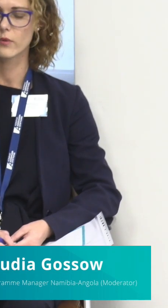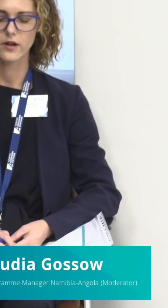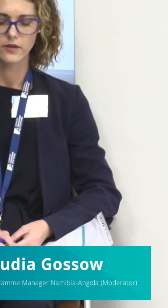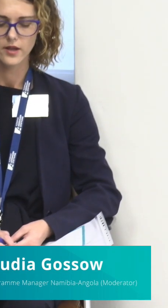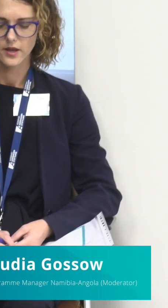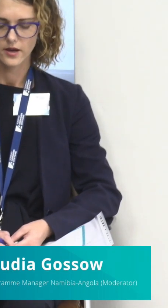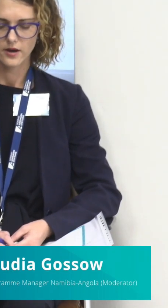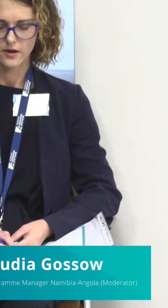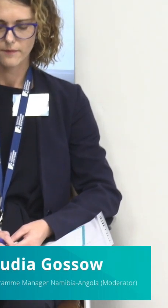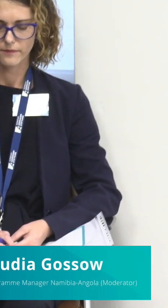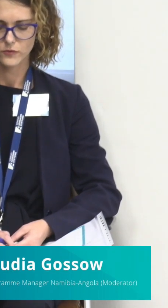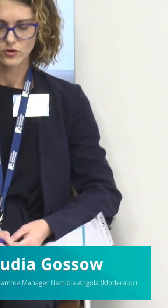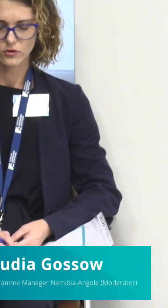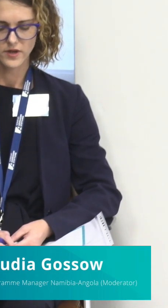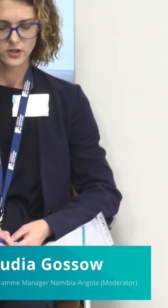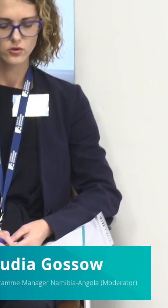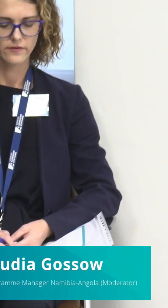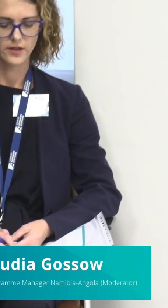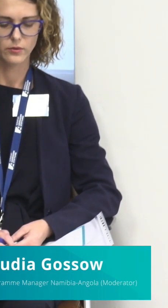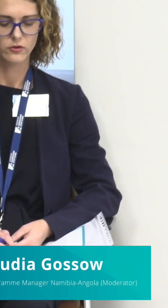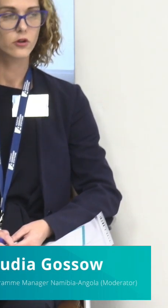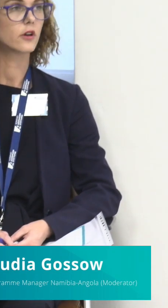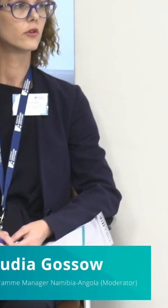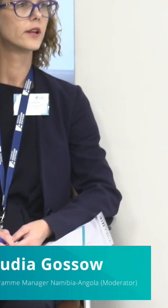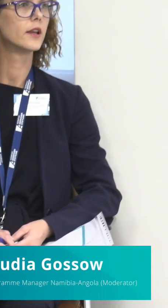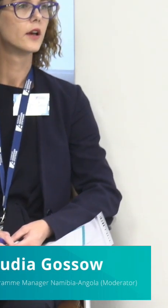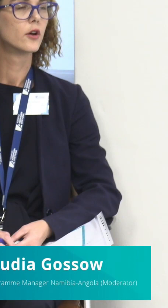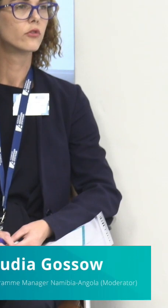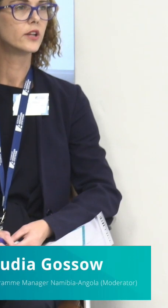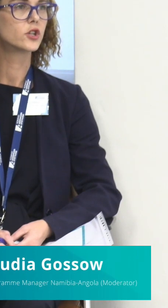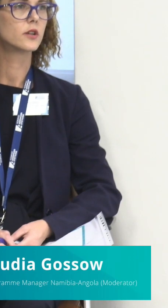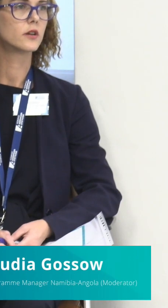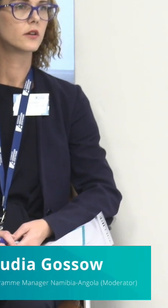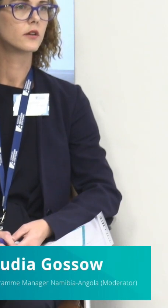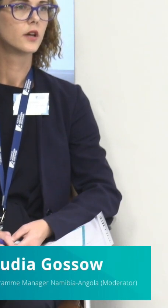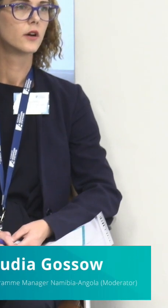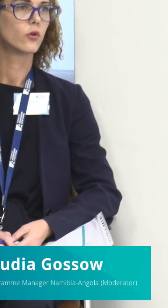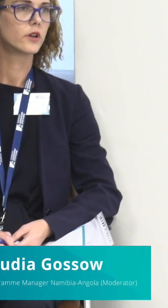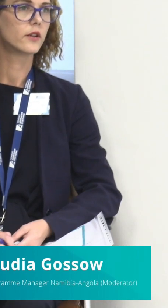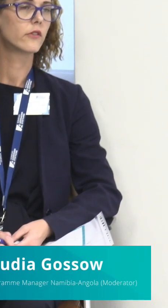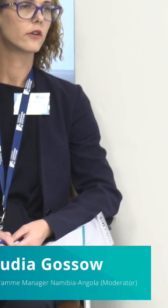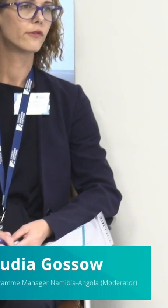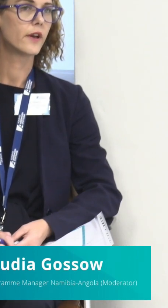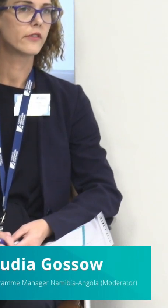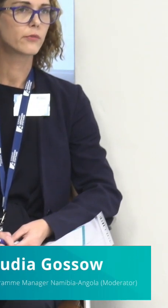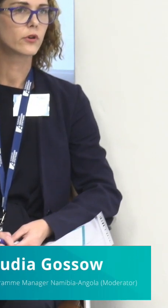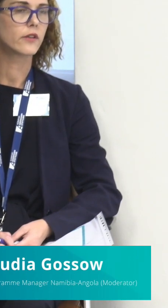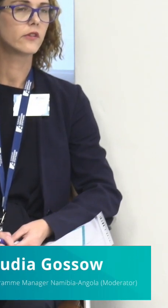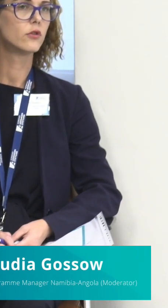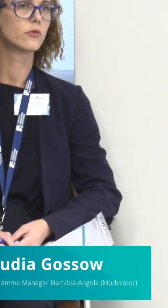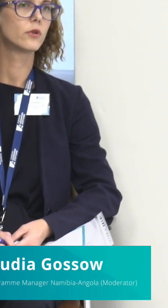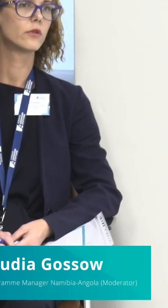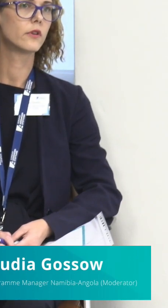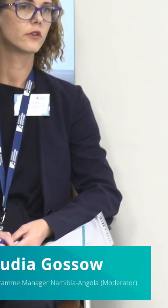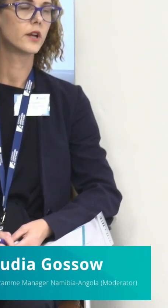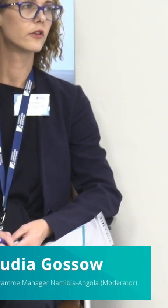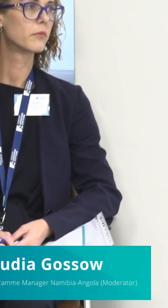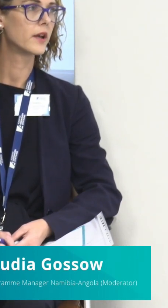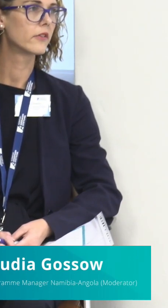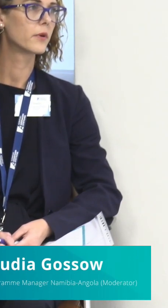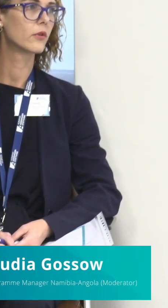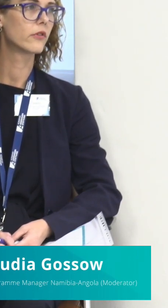well, to make sure that we do not only reach the audience on Facebook as usual during